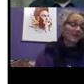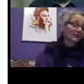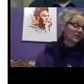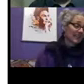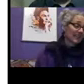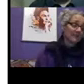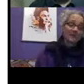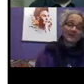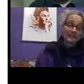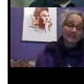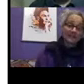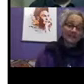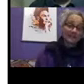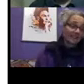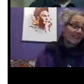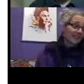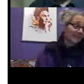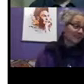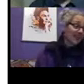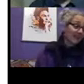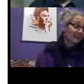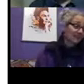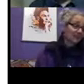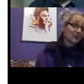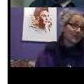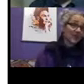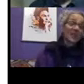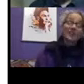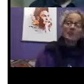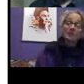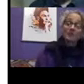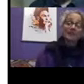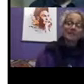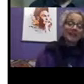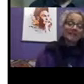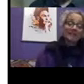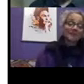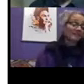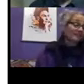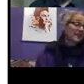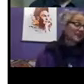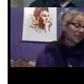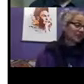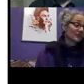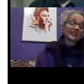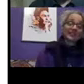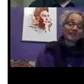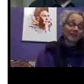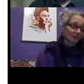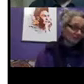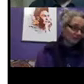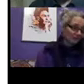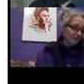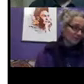some wheelchairs and mobility scooters that are allowed on board. So moving around can be made hugely